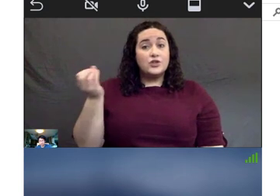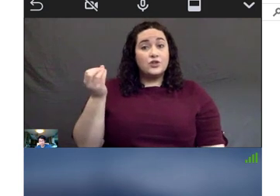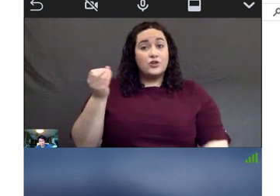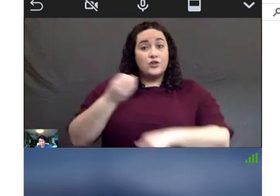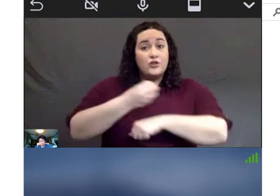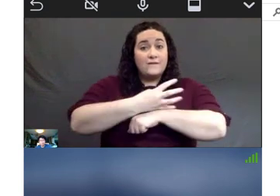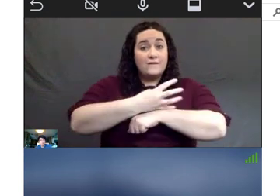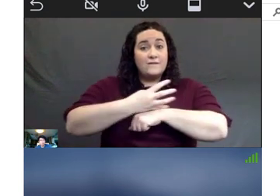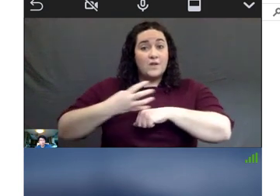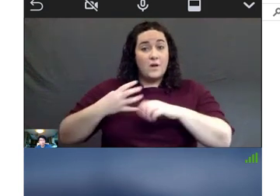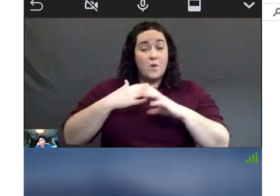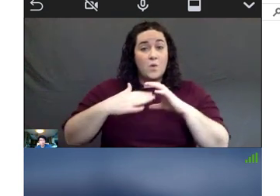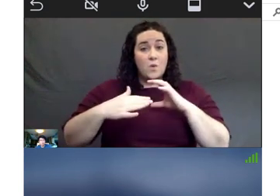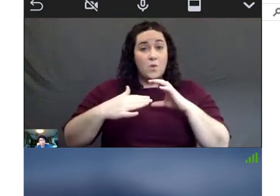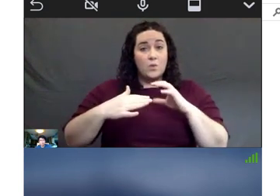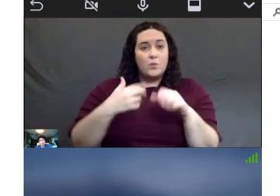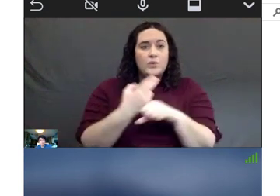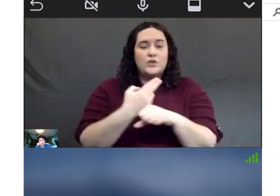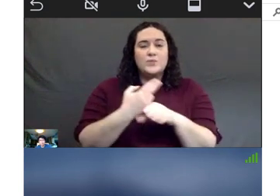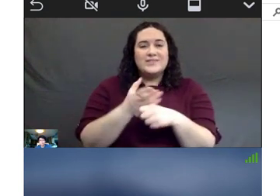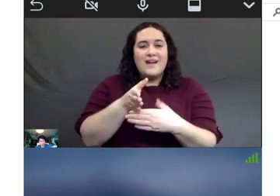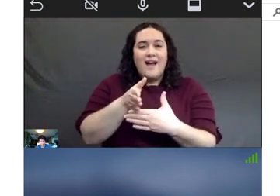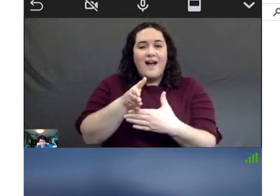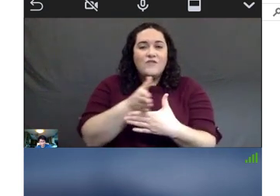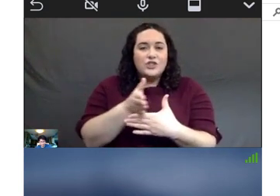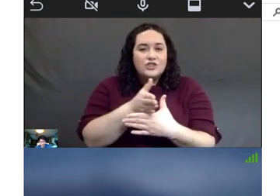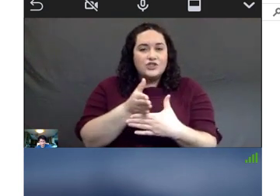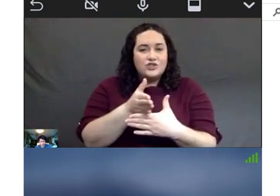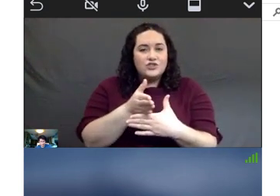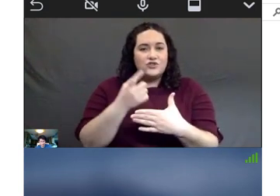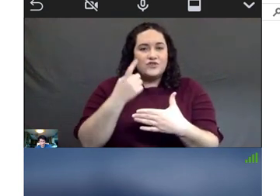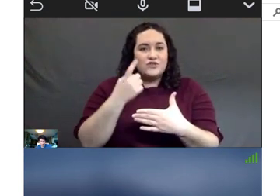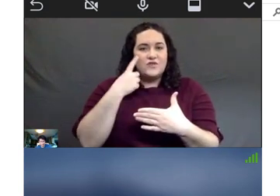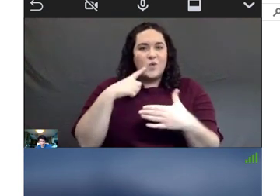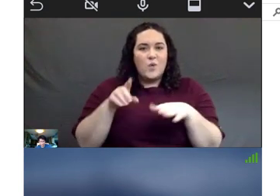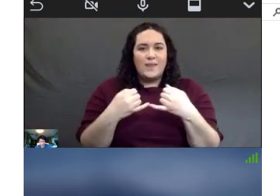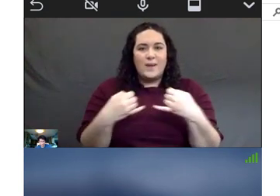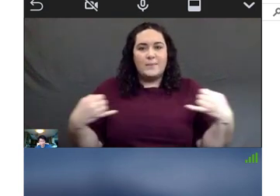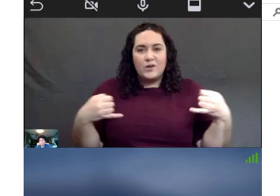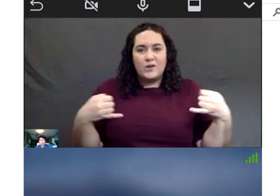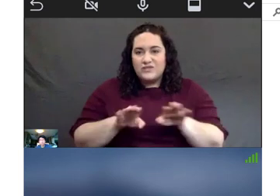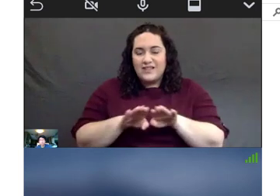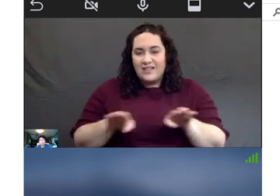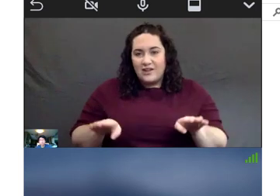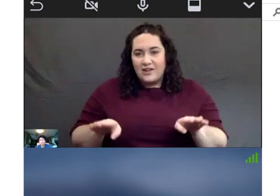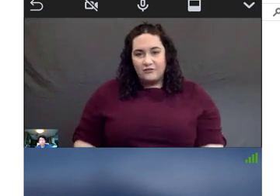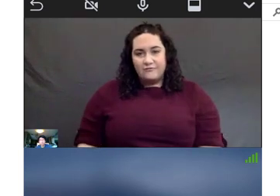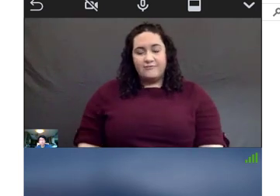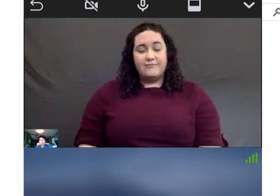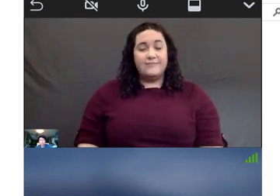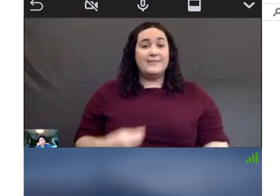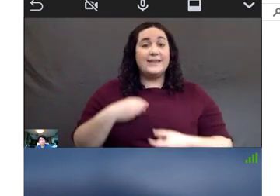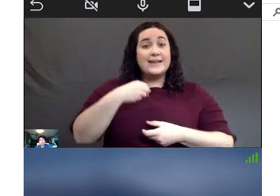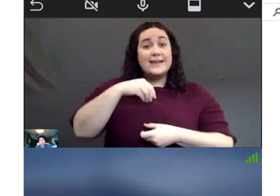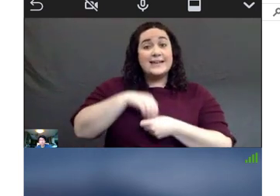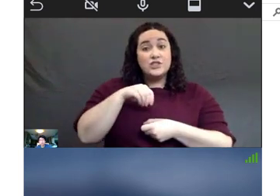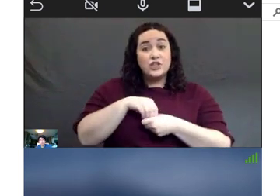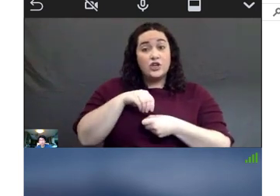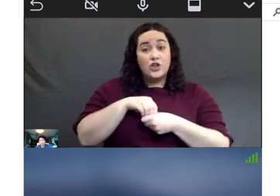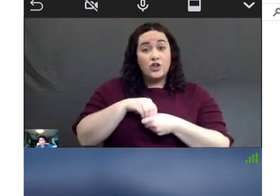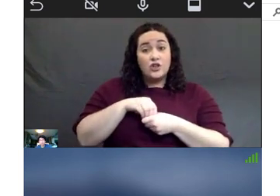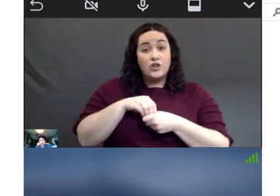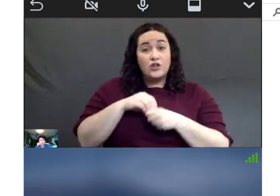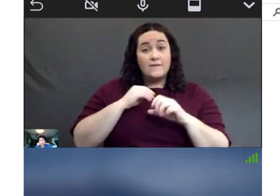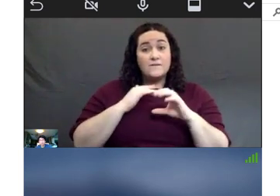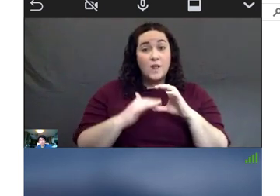layer. But for internal flow, we'll take the average temperature along the length of our channel or our